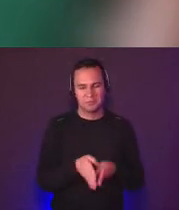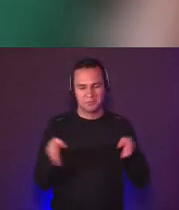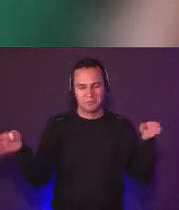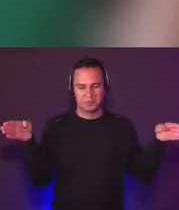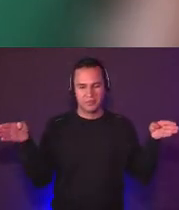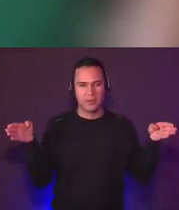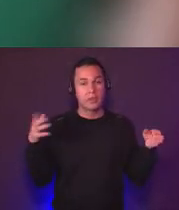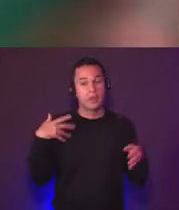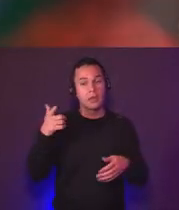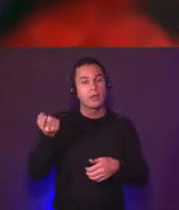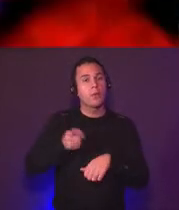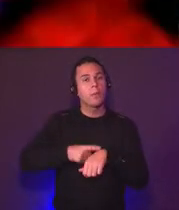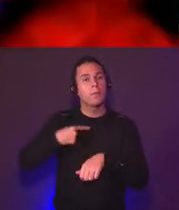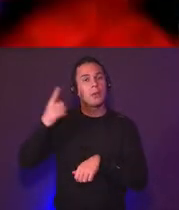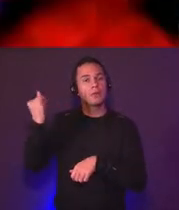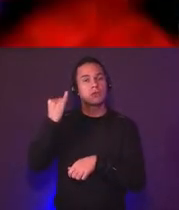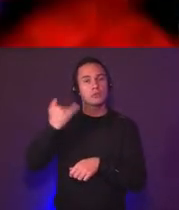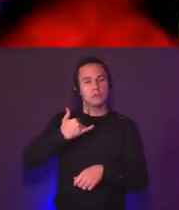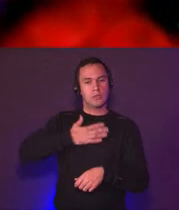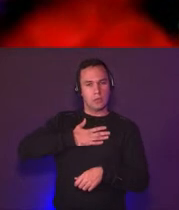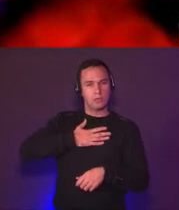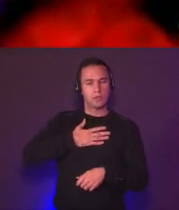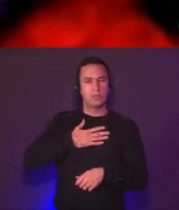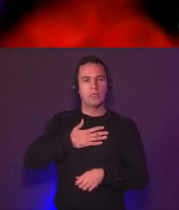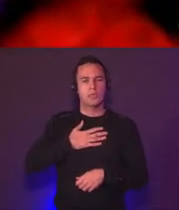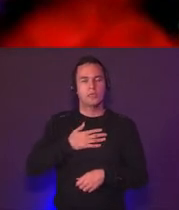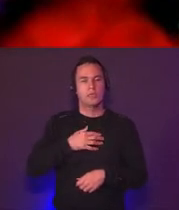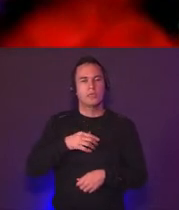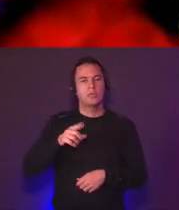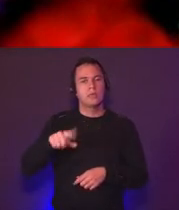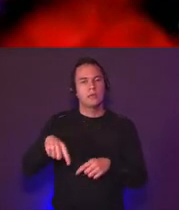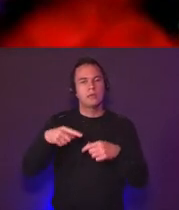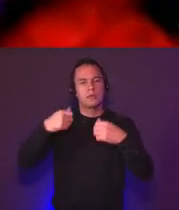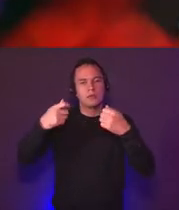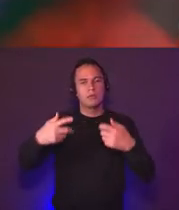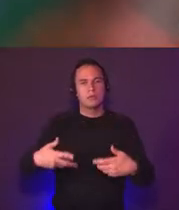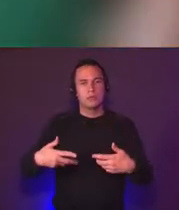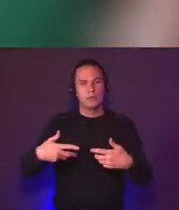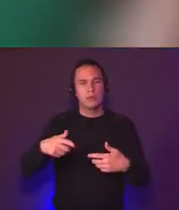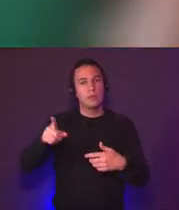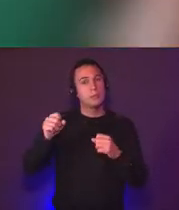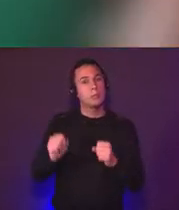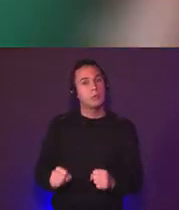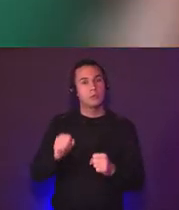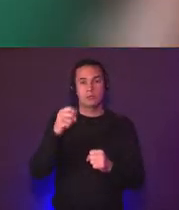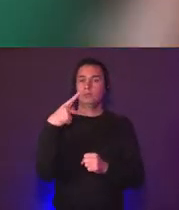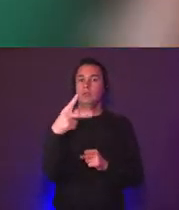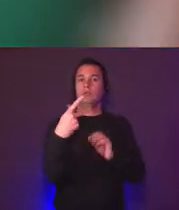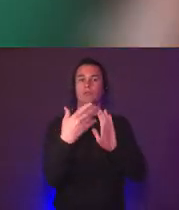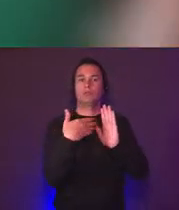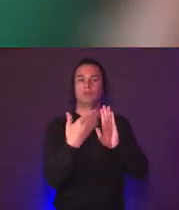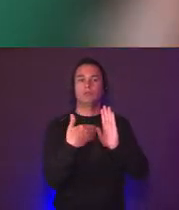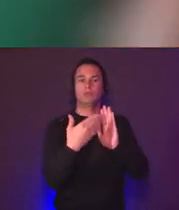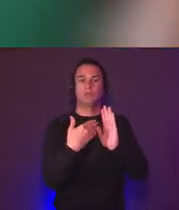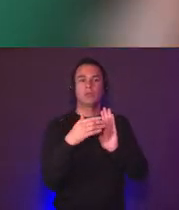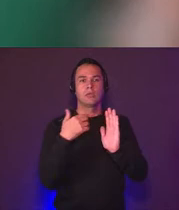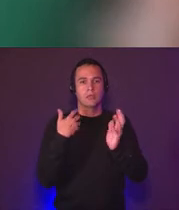working on the first edition of my book, and I kept saying to Phil, this isn't trying to be your book. I'm just trying to get people ready for